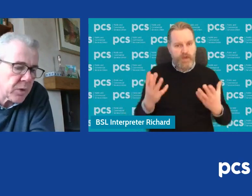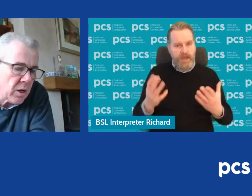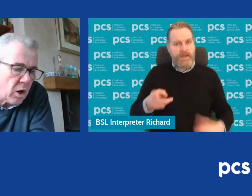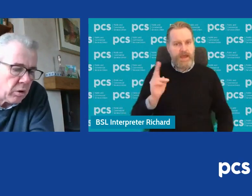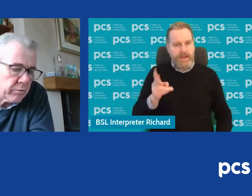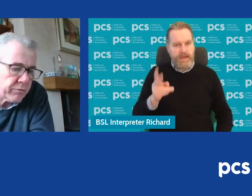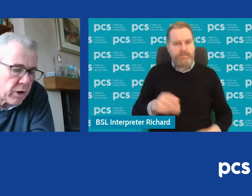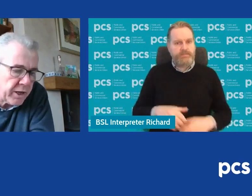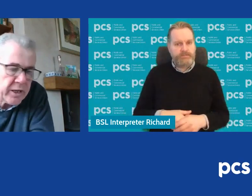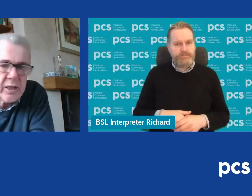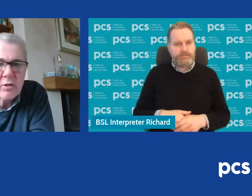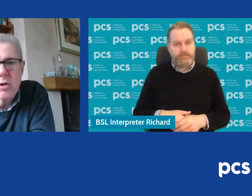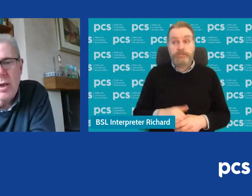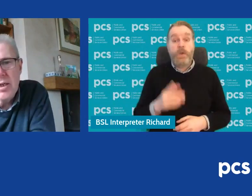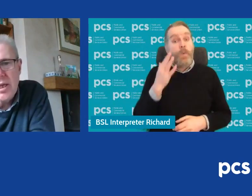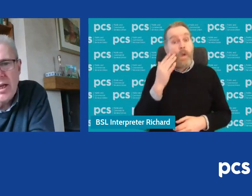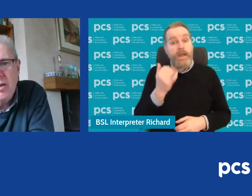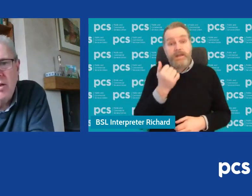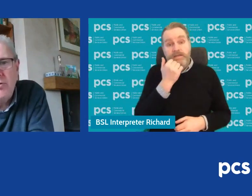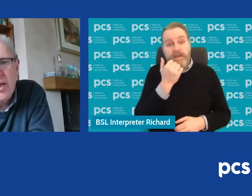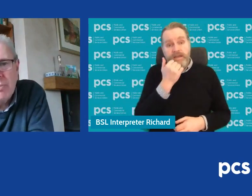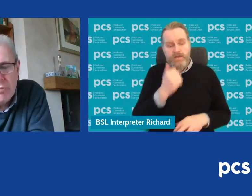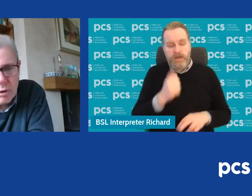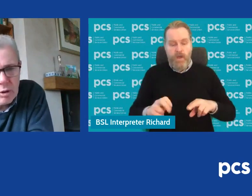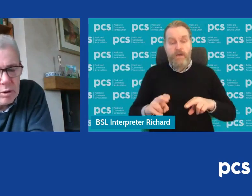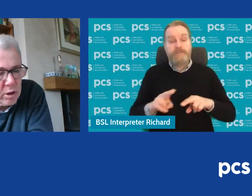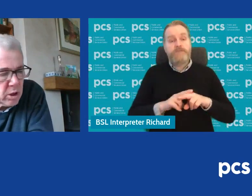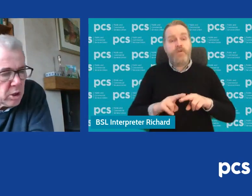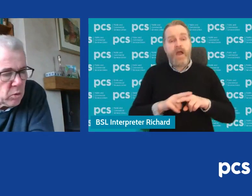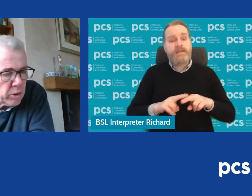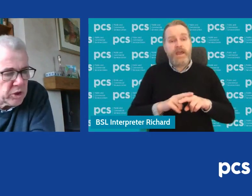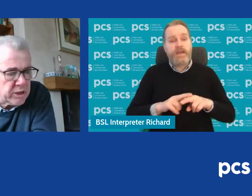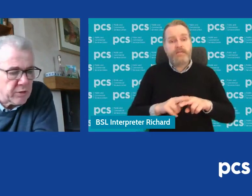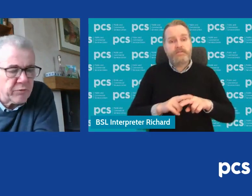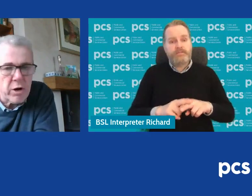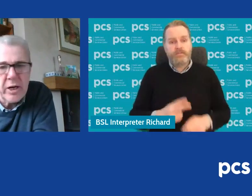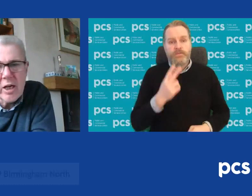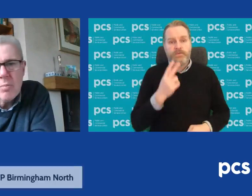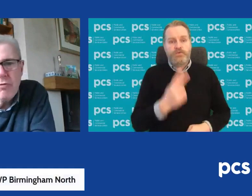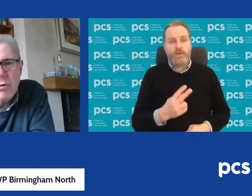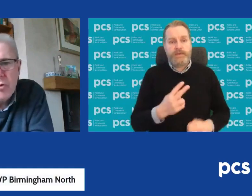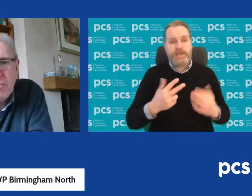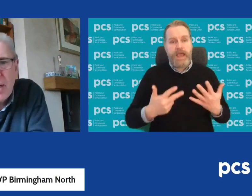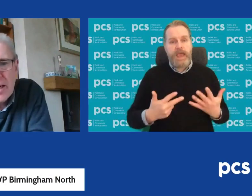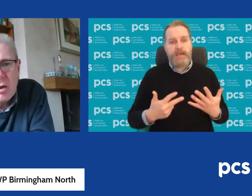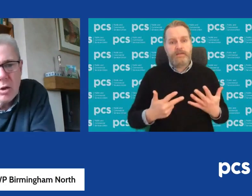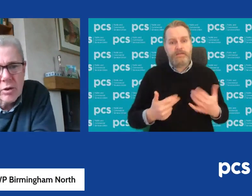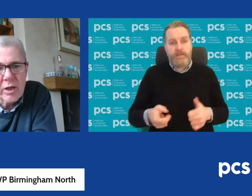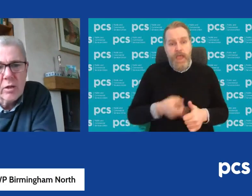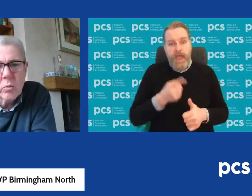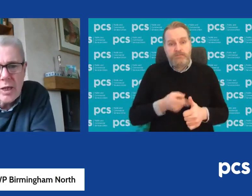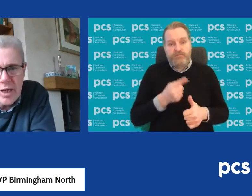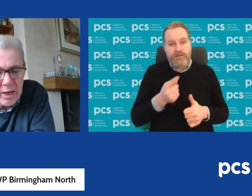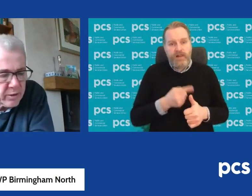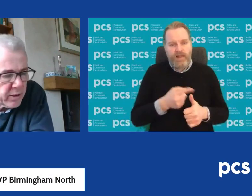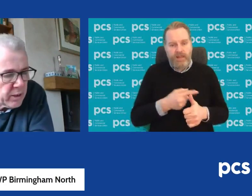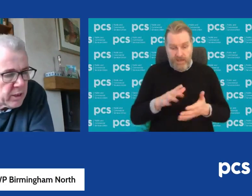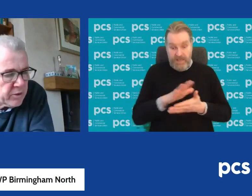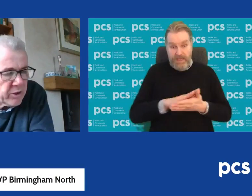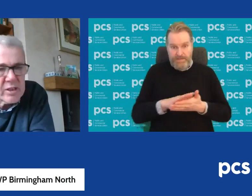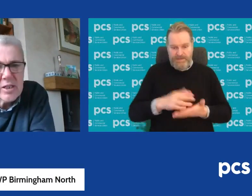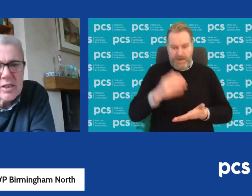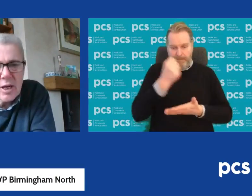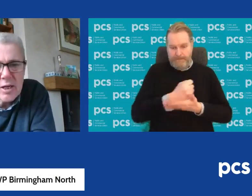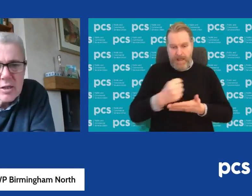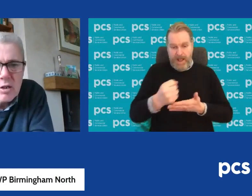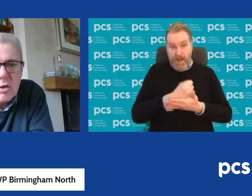mandate on Friday, the 28th of April, which is the Friday before the bank holiday weekend,